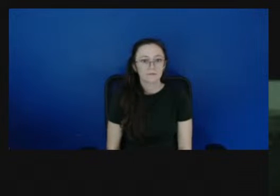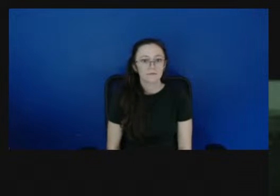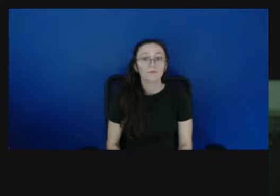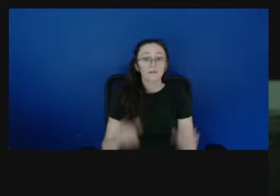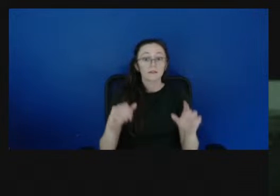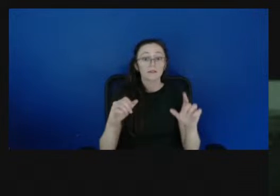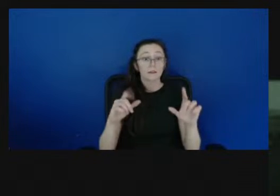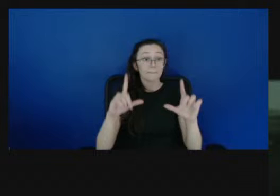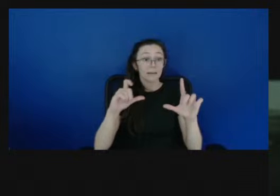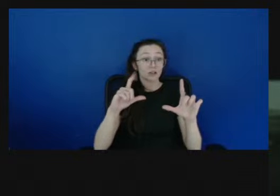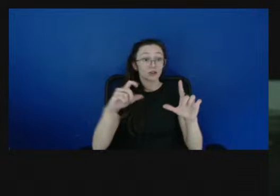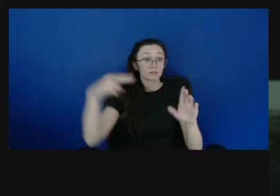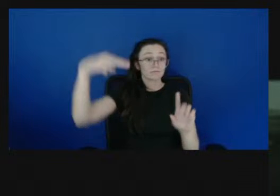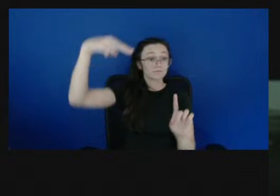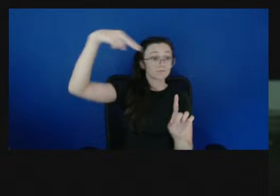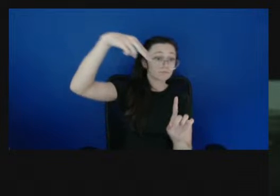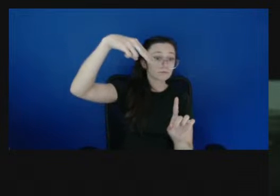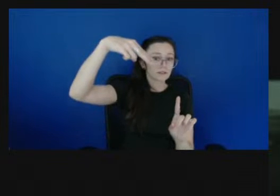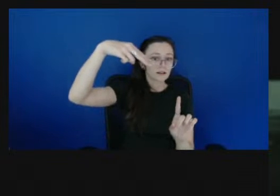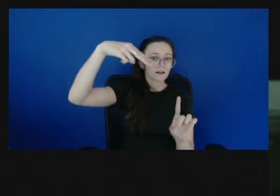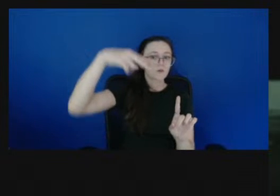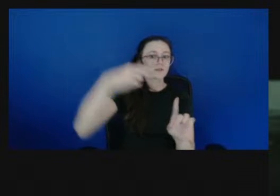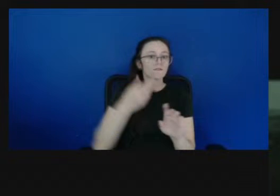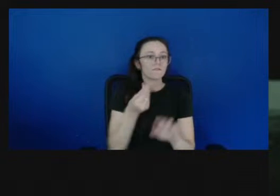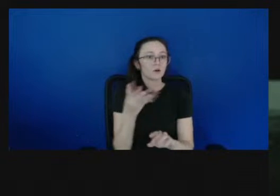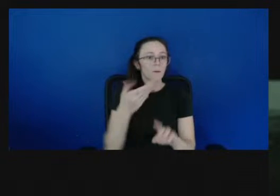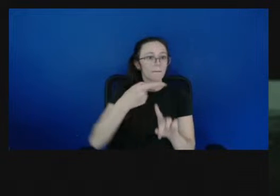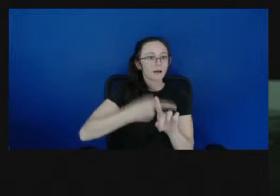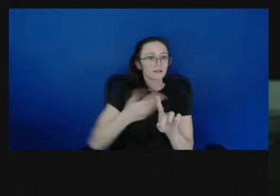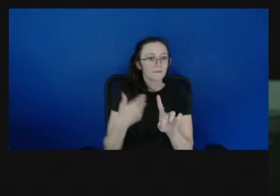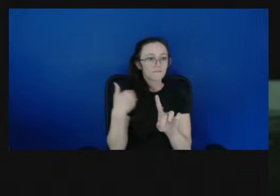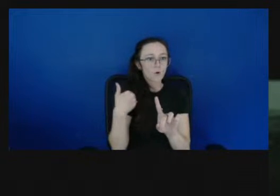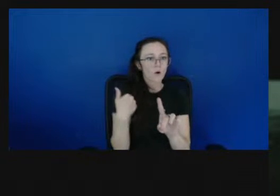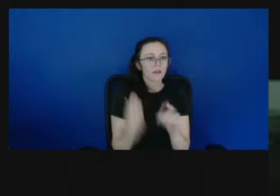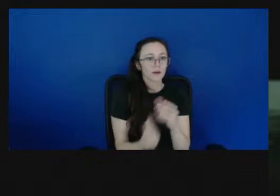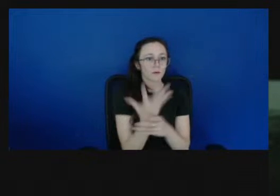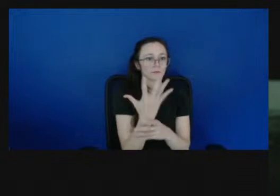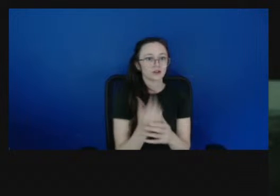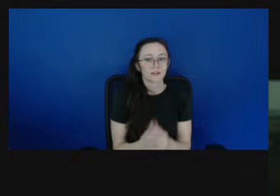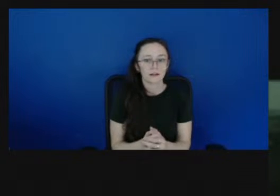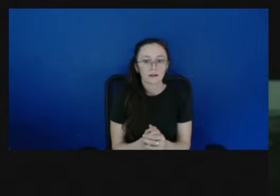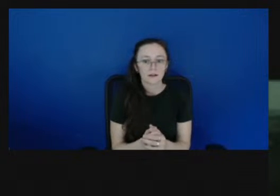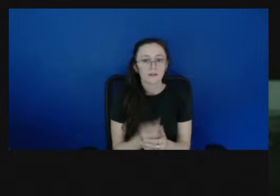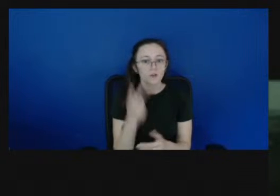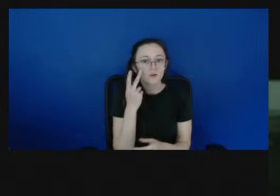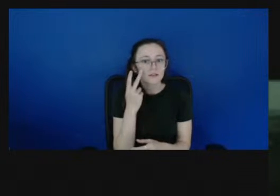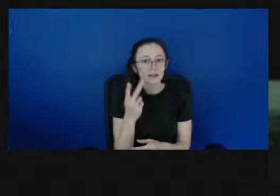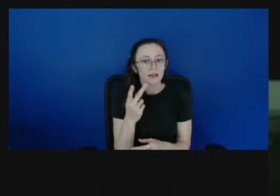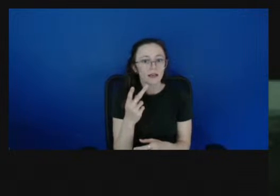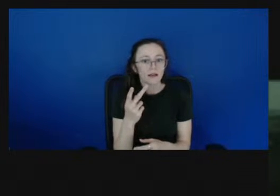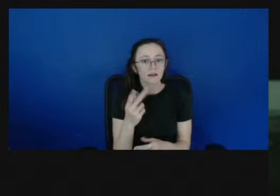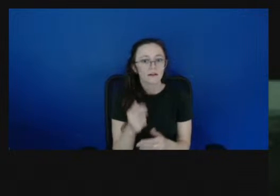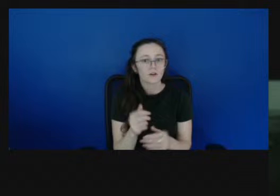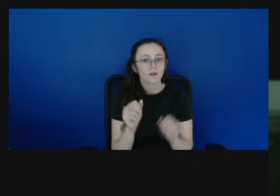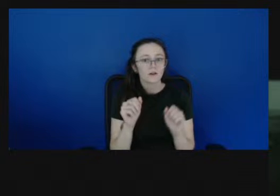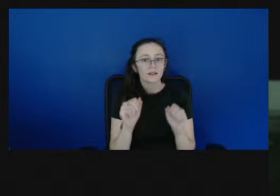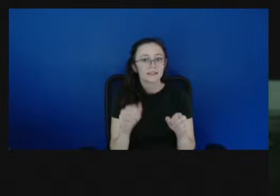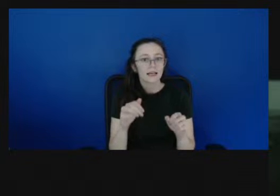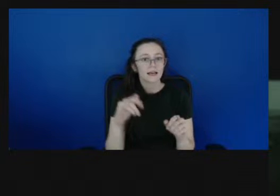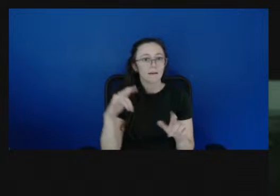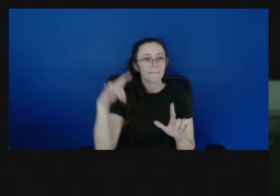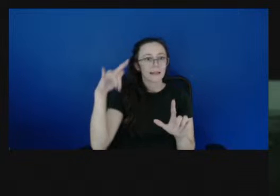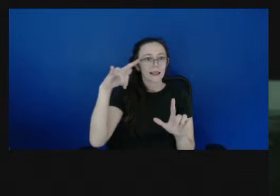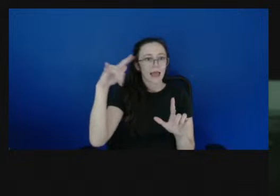eruption. The light-colored area is Sandspit, the airplane landing field, and if you look closely, you can see planes parked on the field